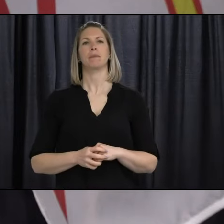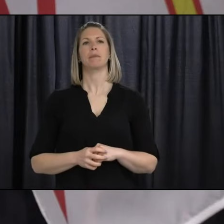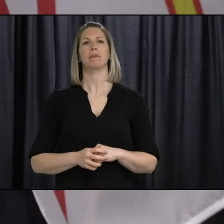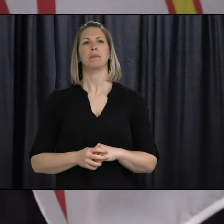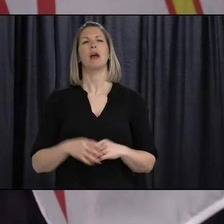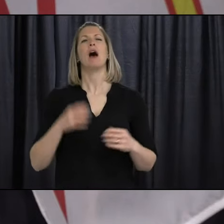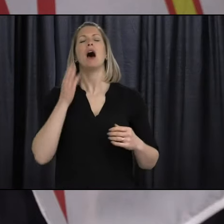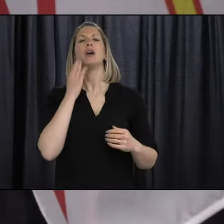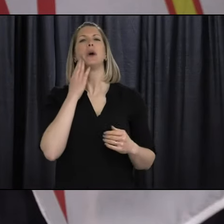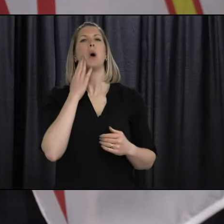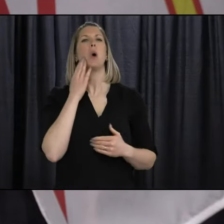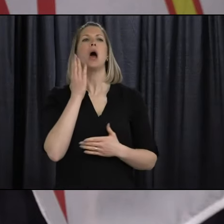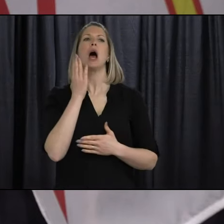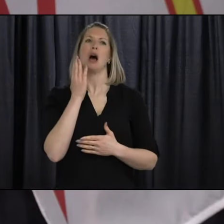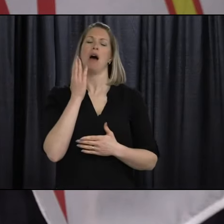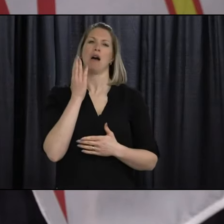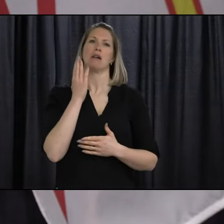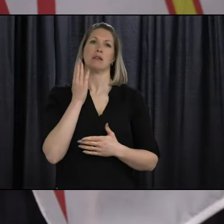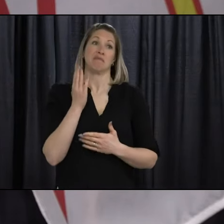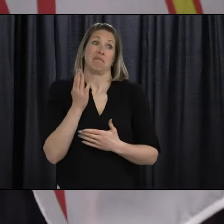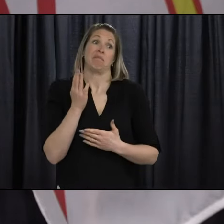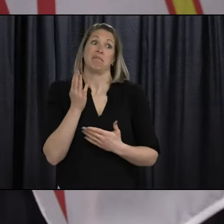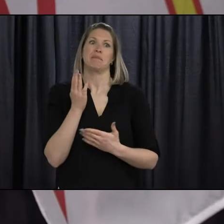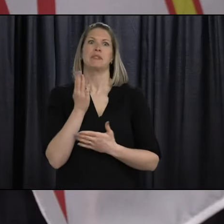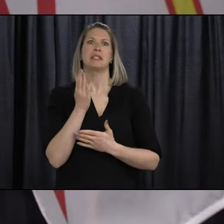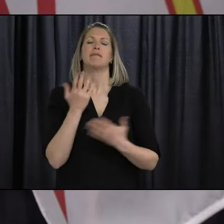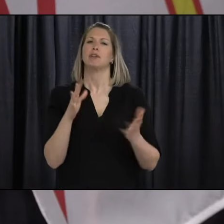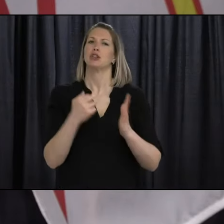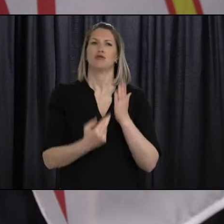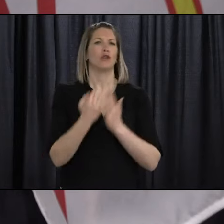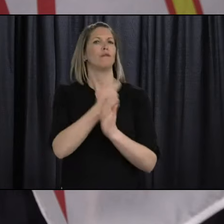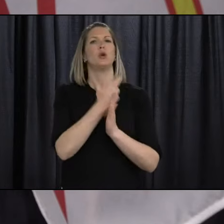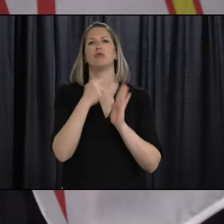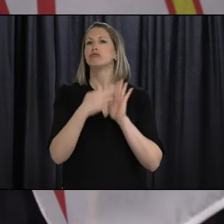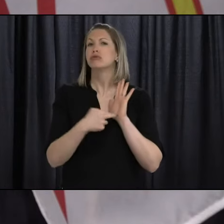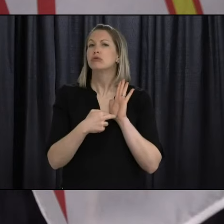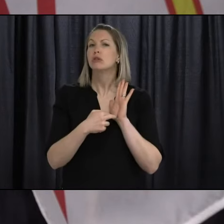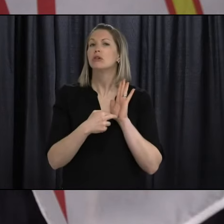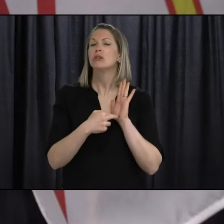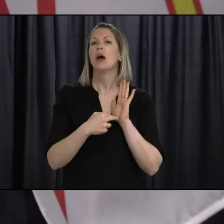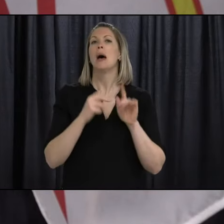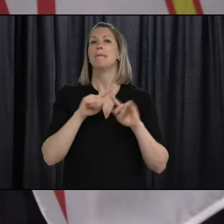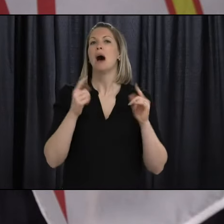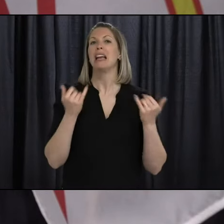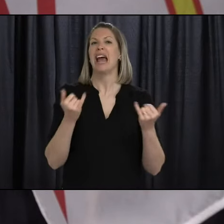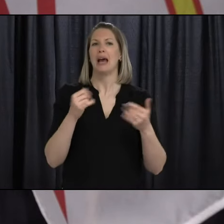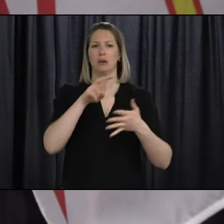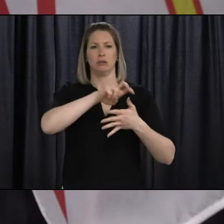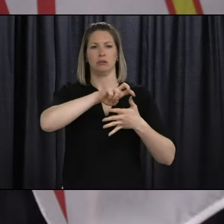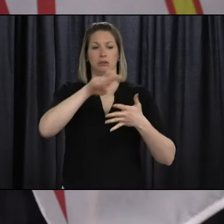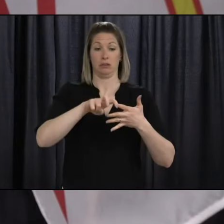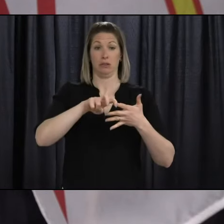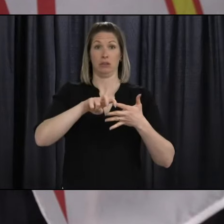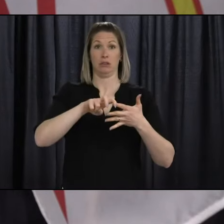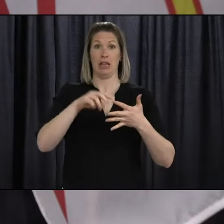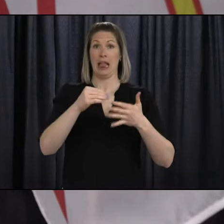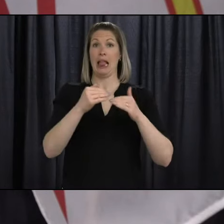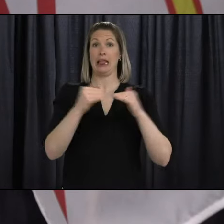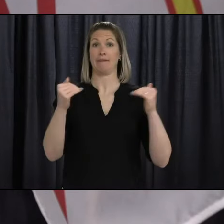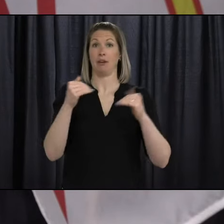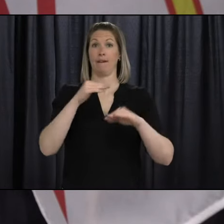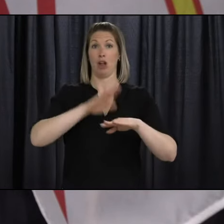starting to kick in for many, as May 11th is just this coming Monday. Can you just explain exactly how life is going to change for people when we move from alert